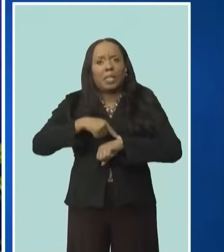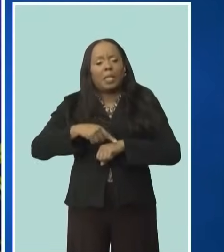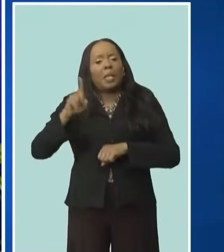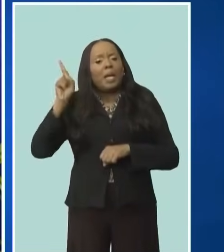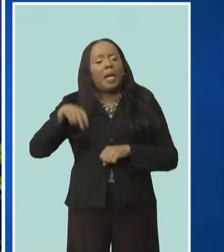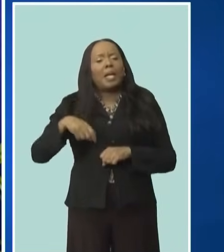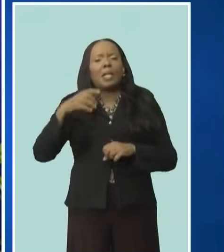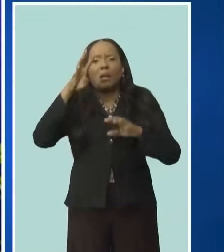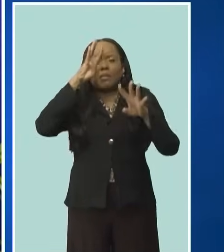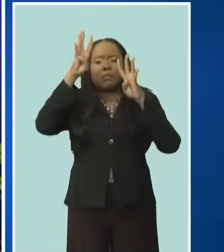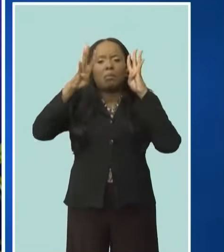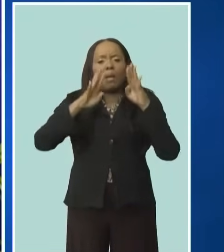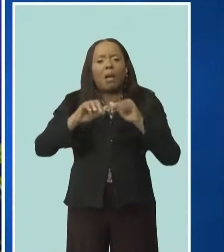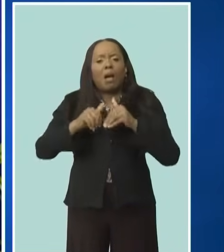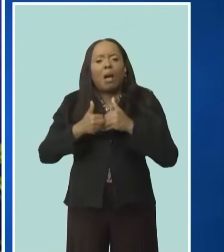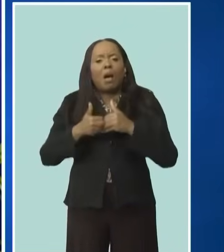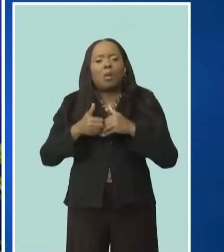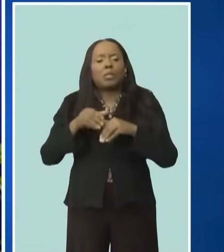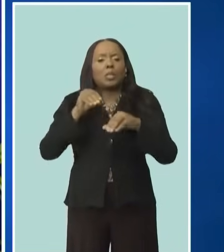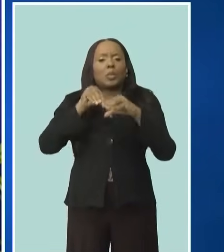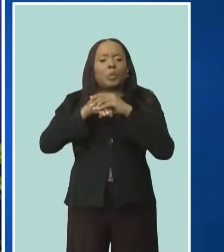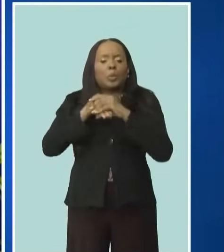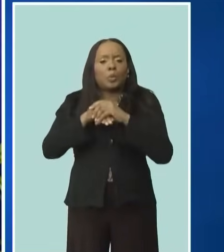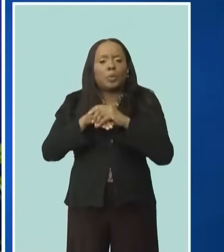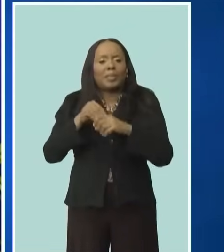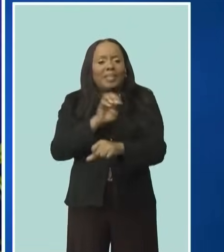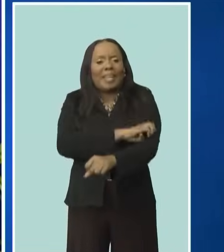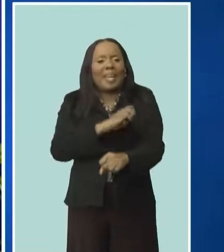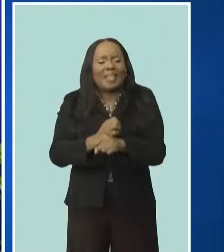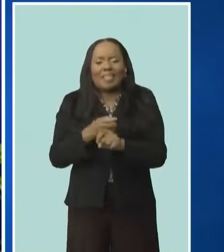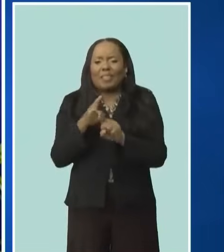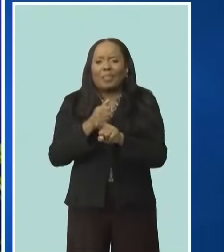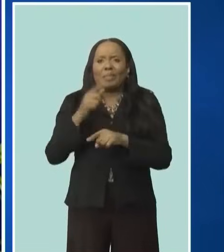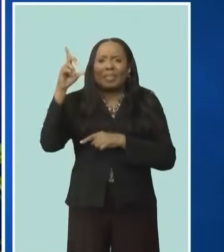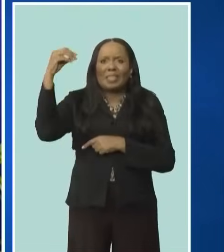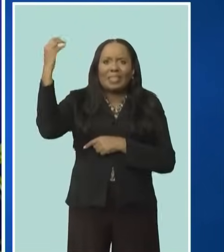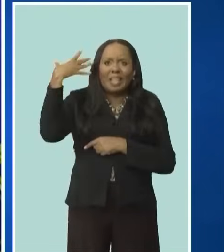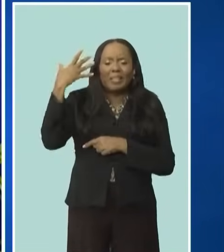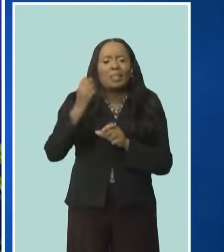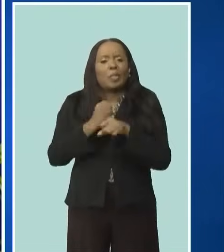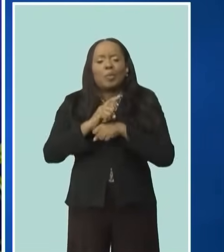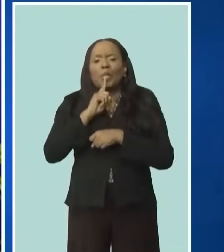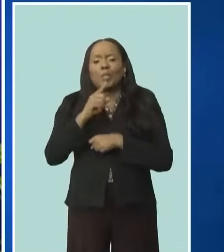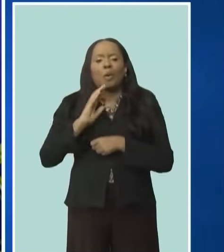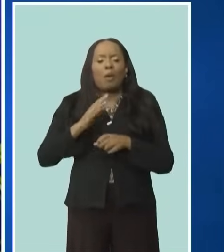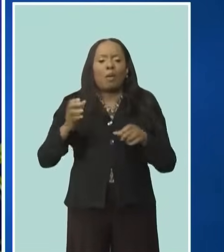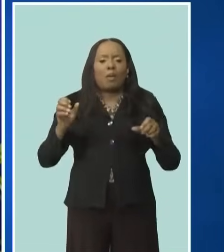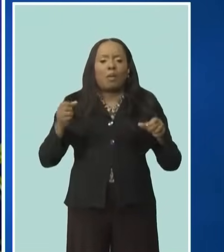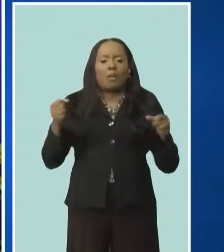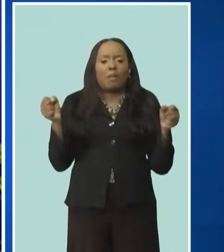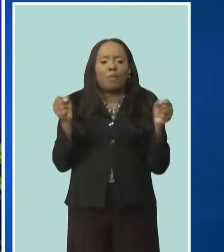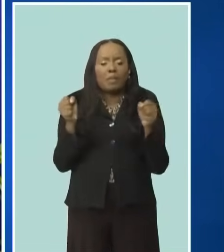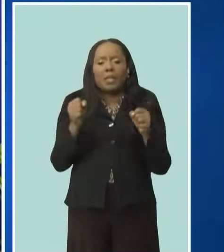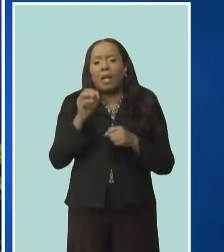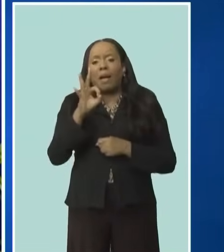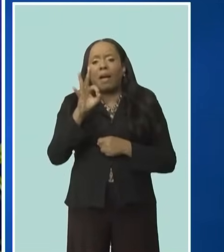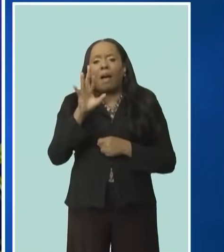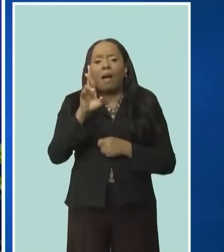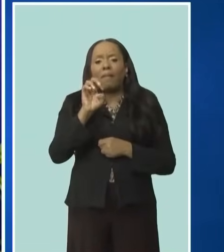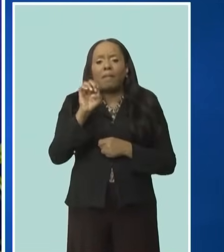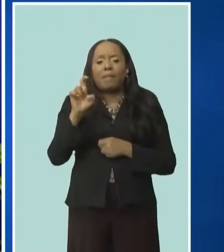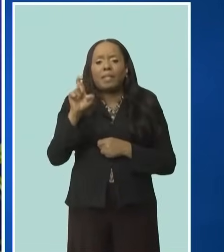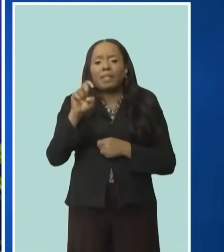store the energy generated from the sun to make sure that our freezers, our appliances, our lights can come on throughout whenever we need to turn